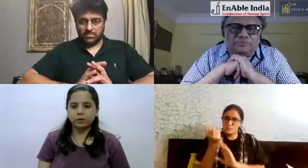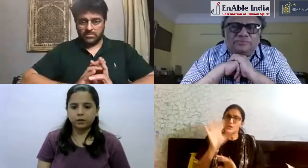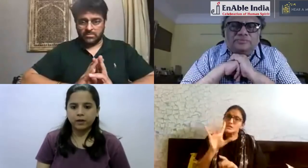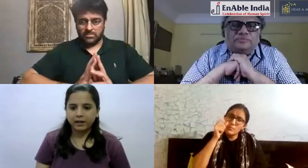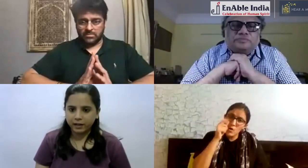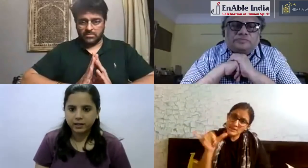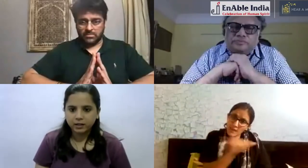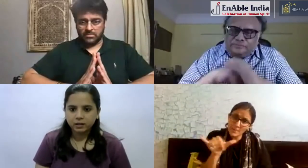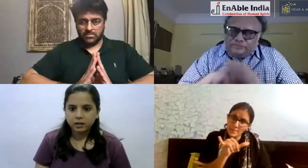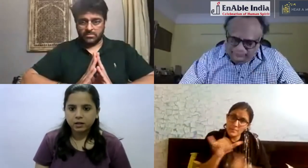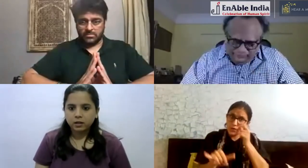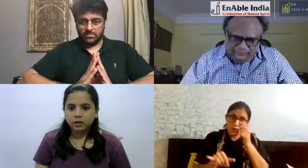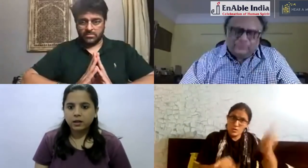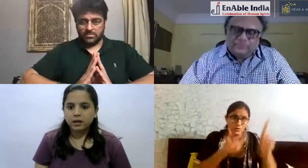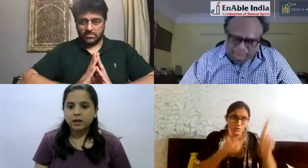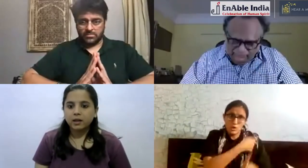wait for a while, right?